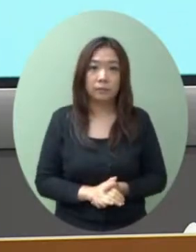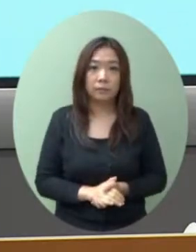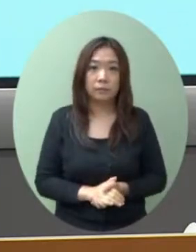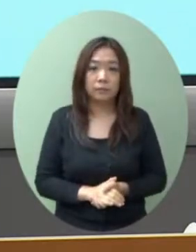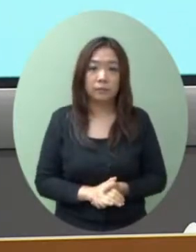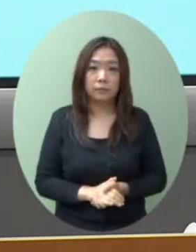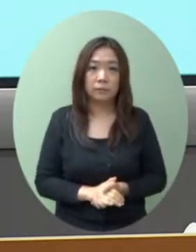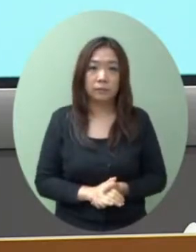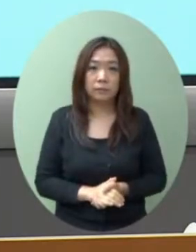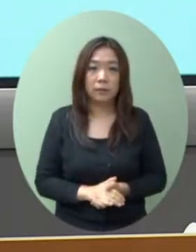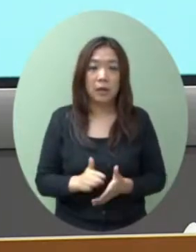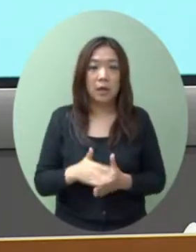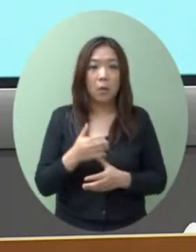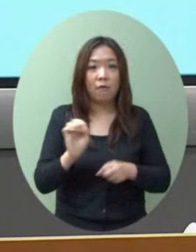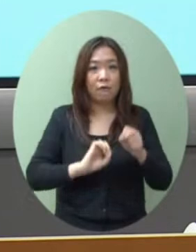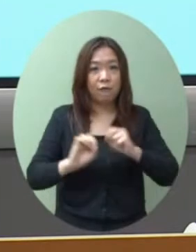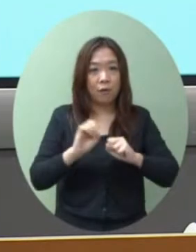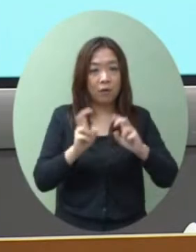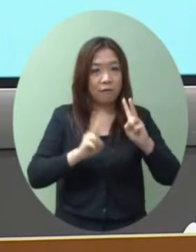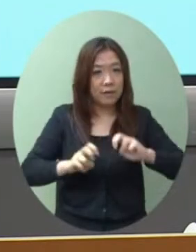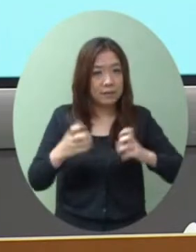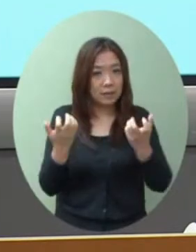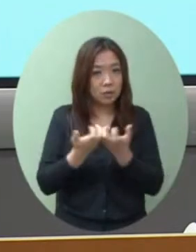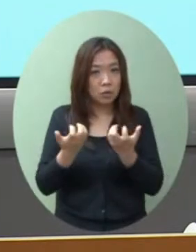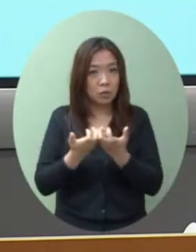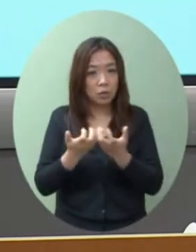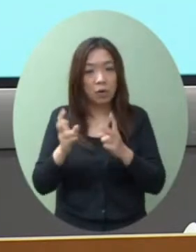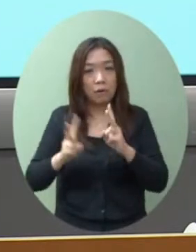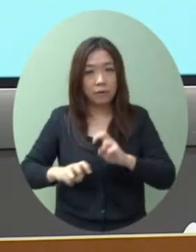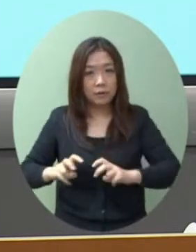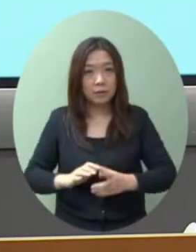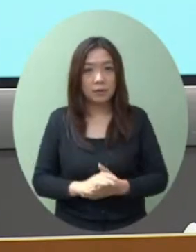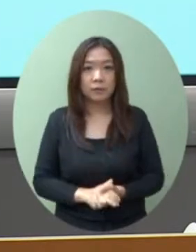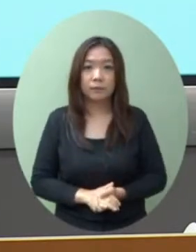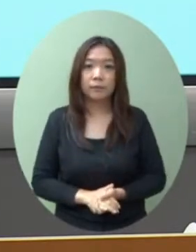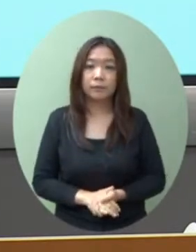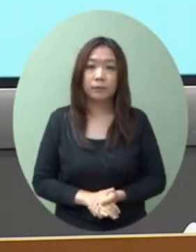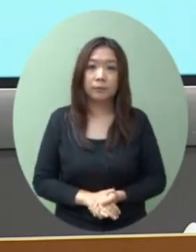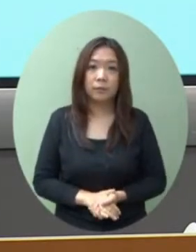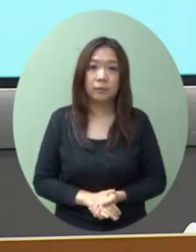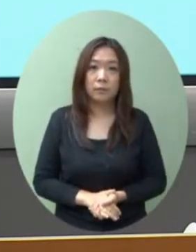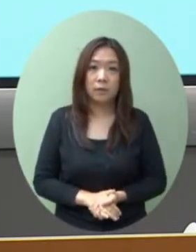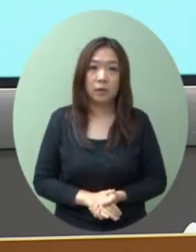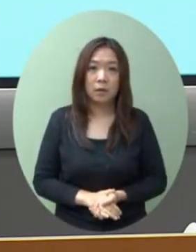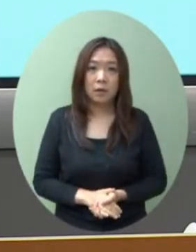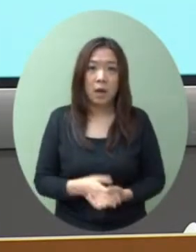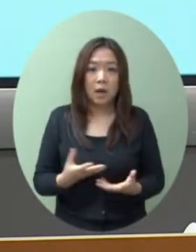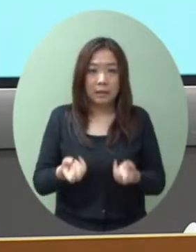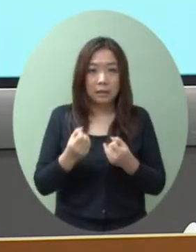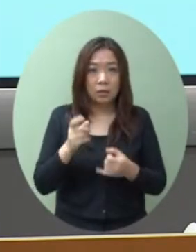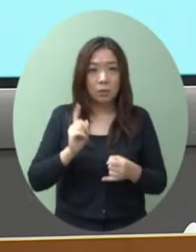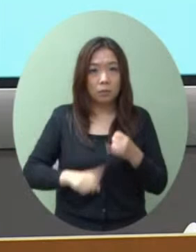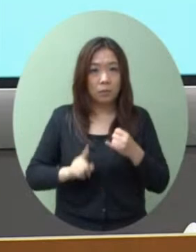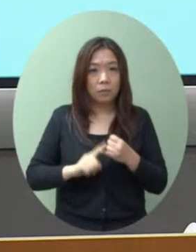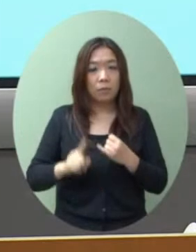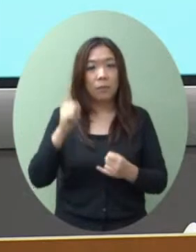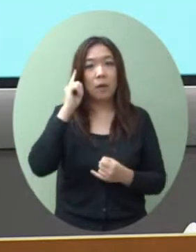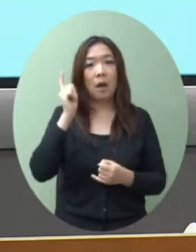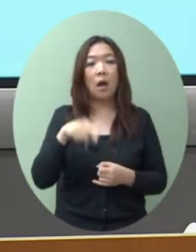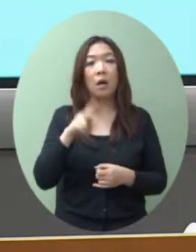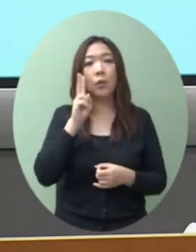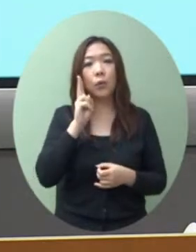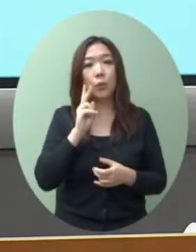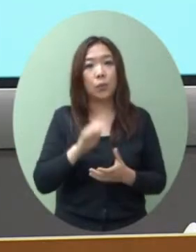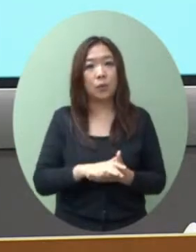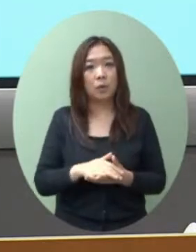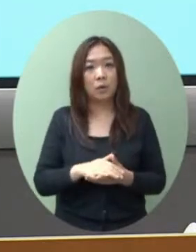us the indication that the risk factor of people having finished 3 days quarantine in